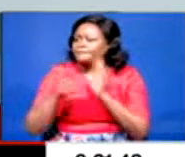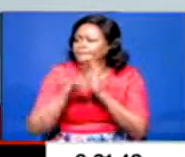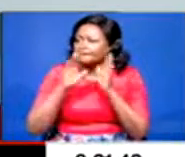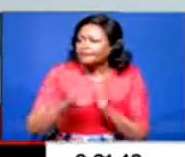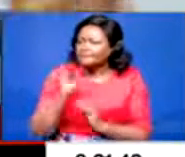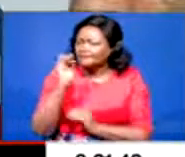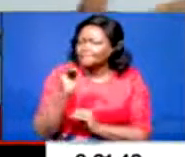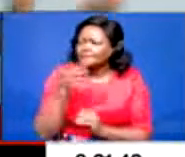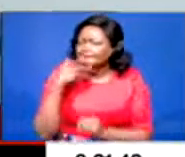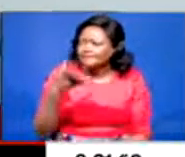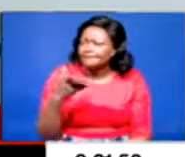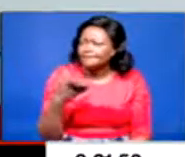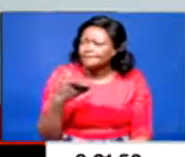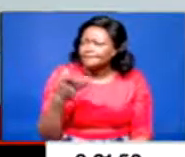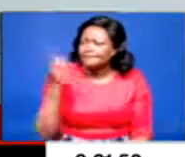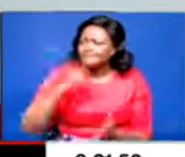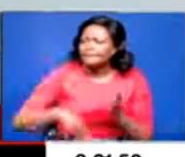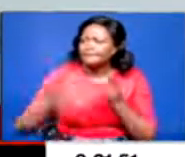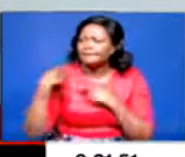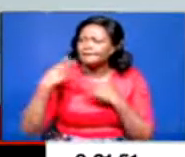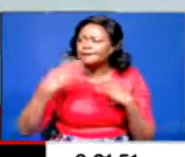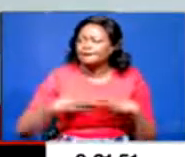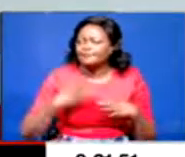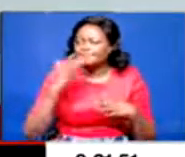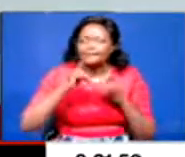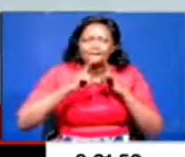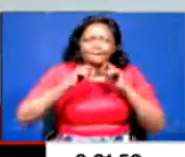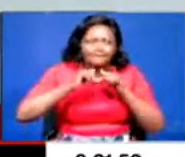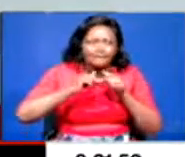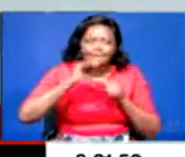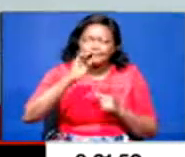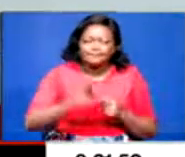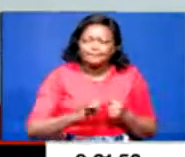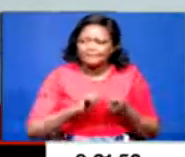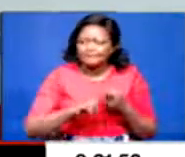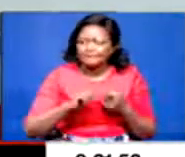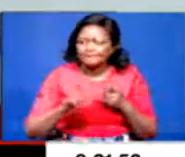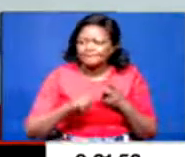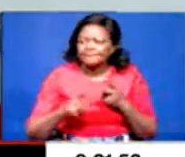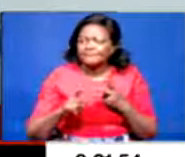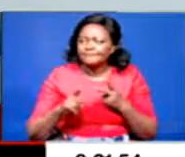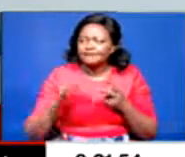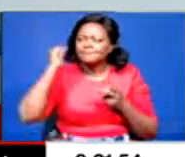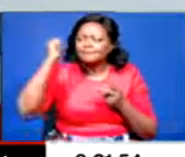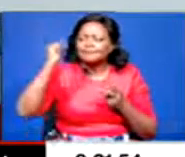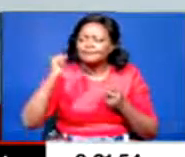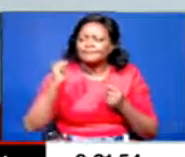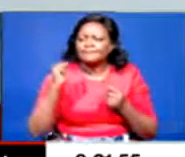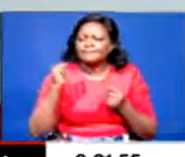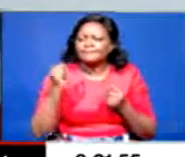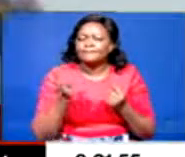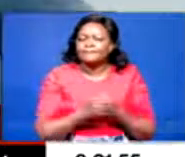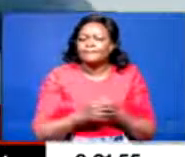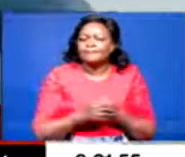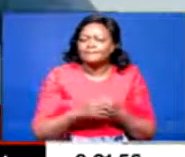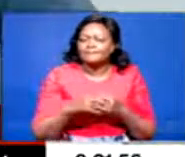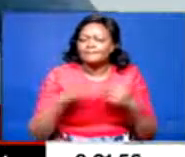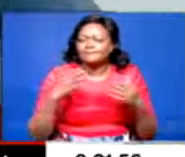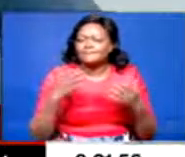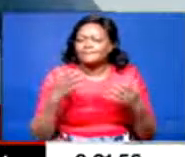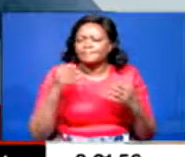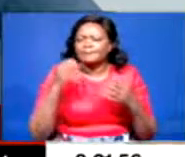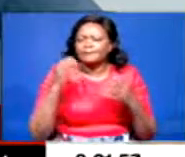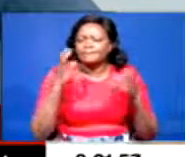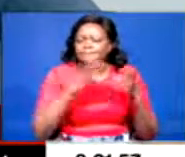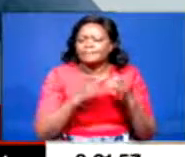answer this one. Now, what's the role of Mwananchi? Because we've talked about the IBC, we talked about the political players, but there is one person